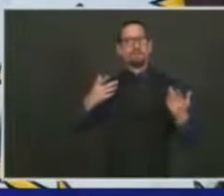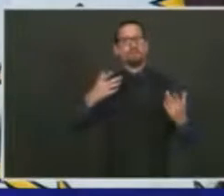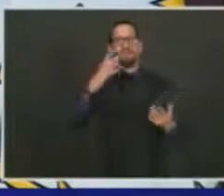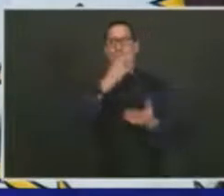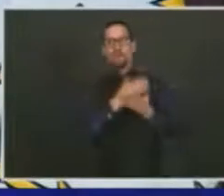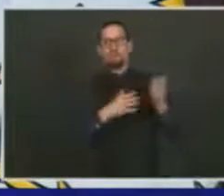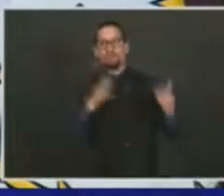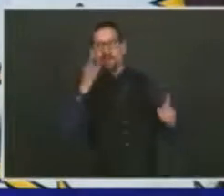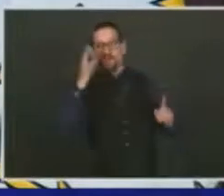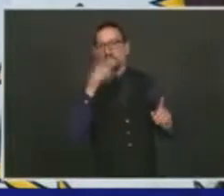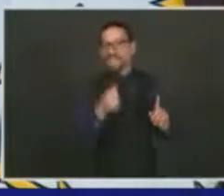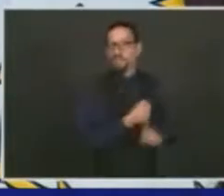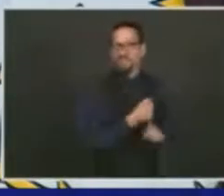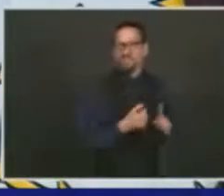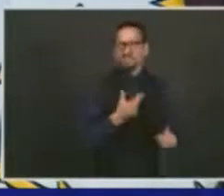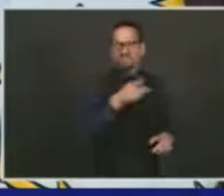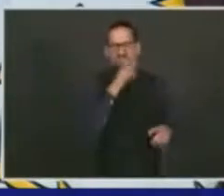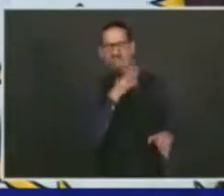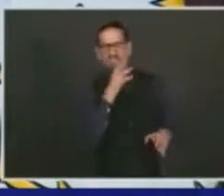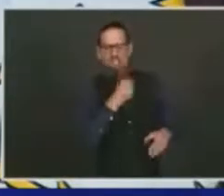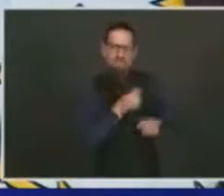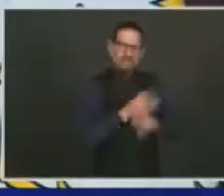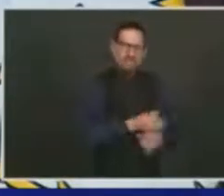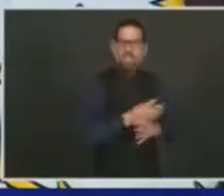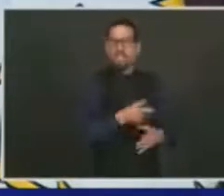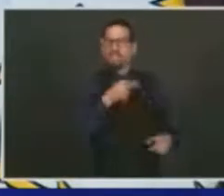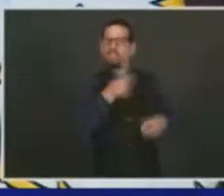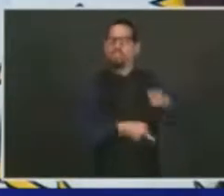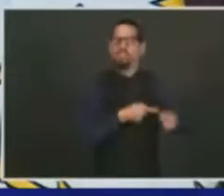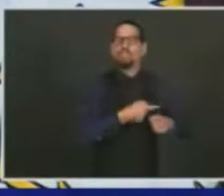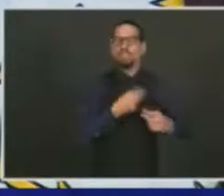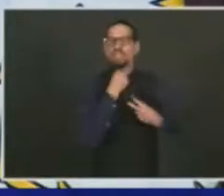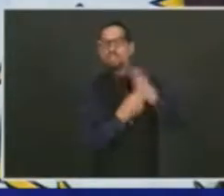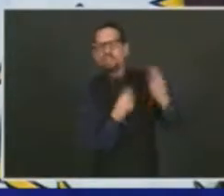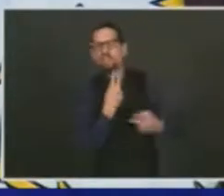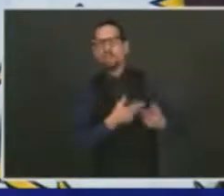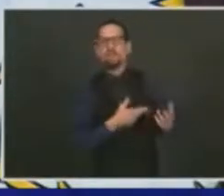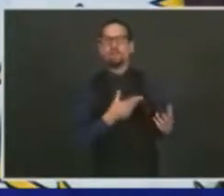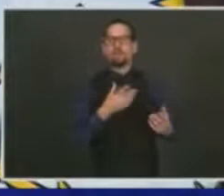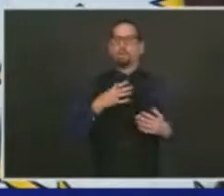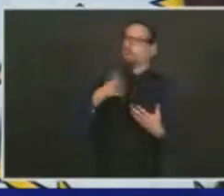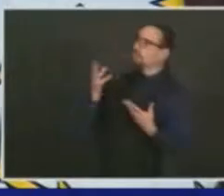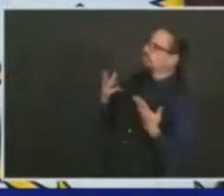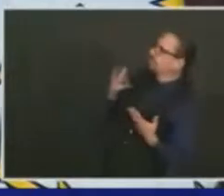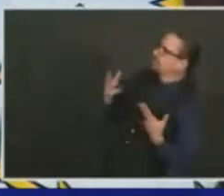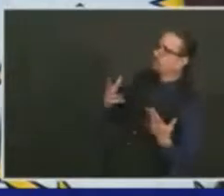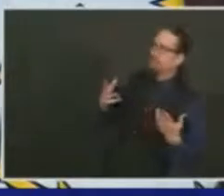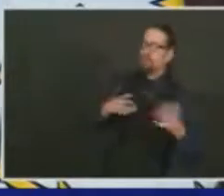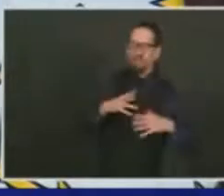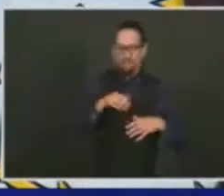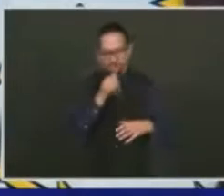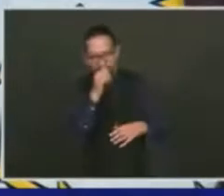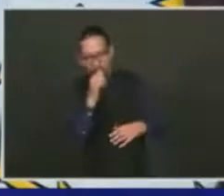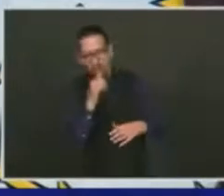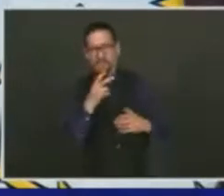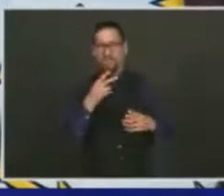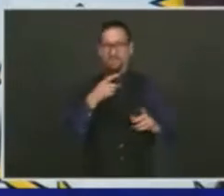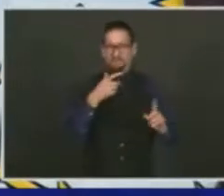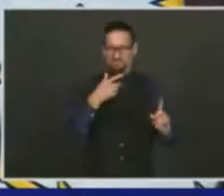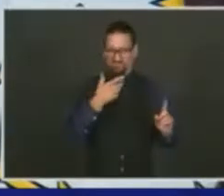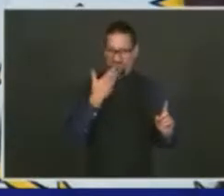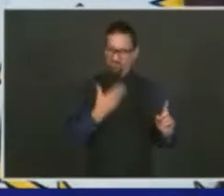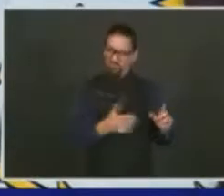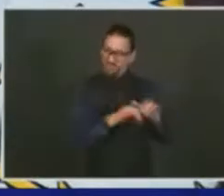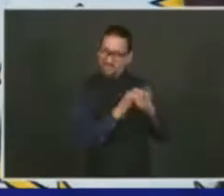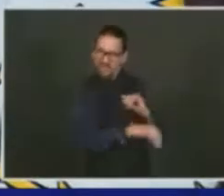desire, as long as the data shows it's safe and as long as we can keep our systems going, to keep the children in school.